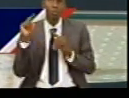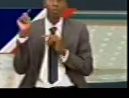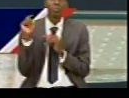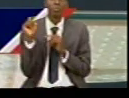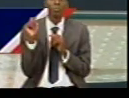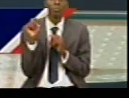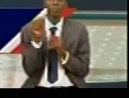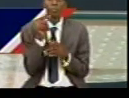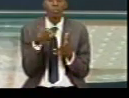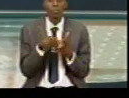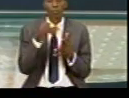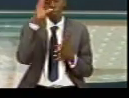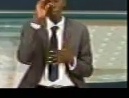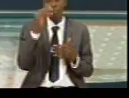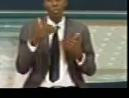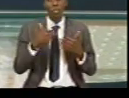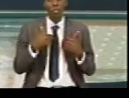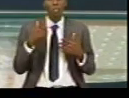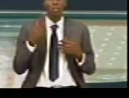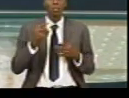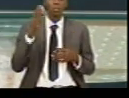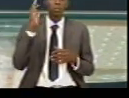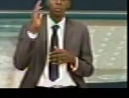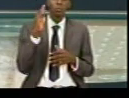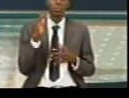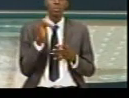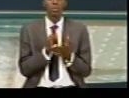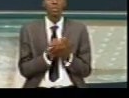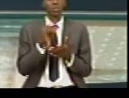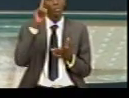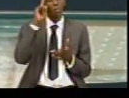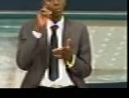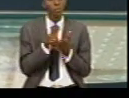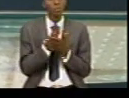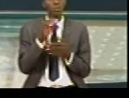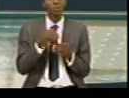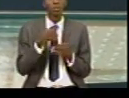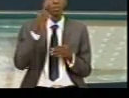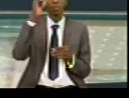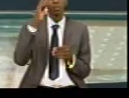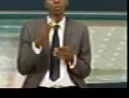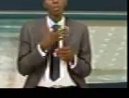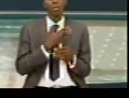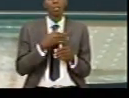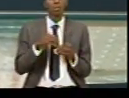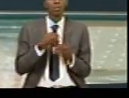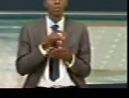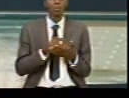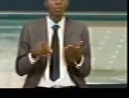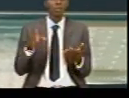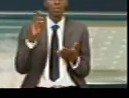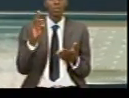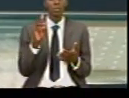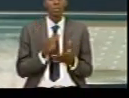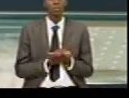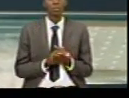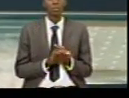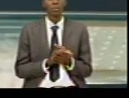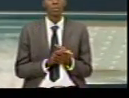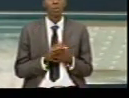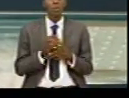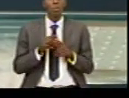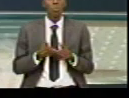he had this testimony that he pleased God. Verse 6, it says, but